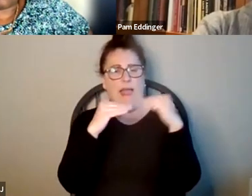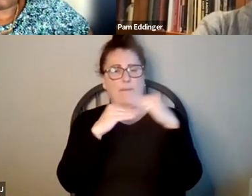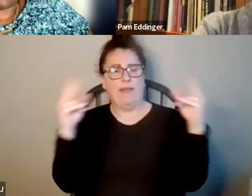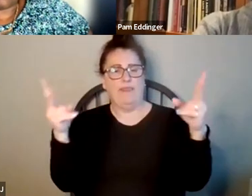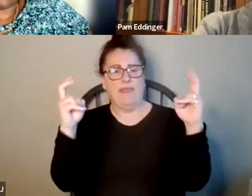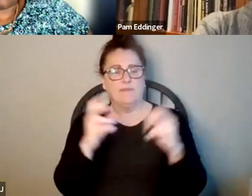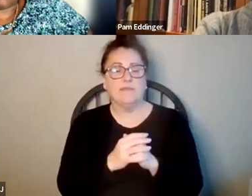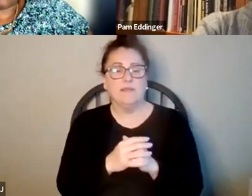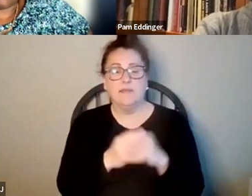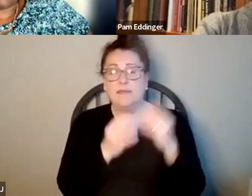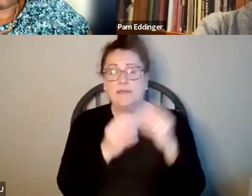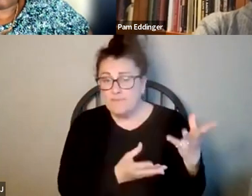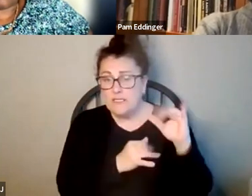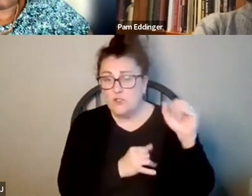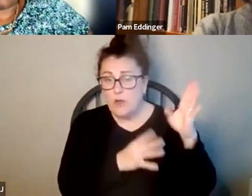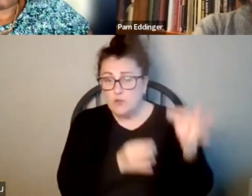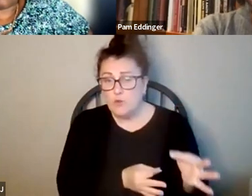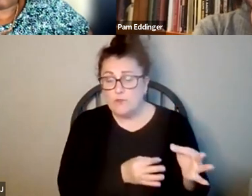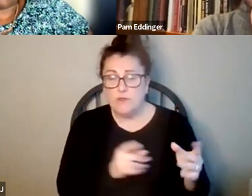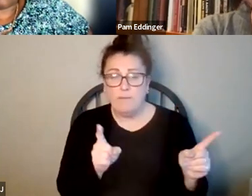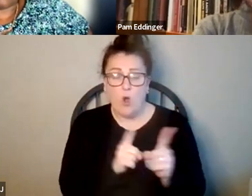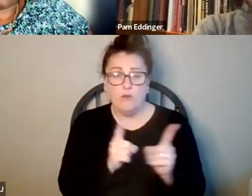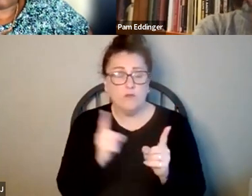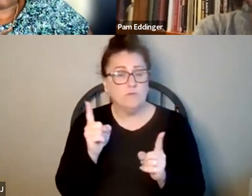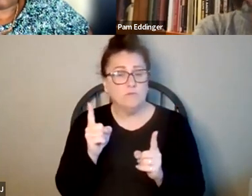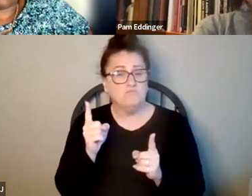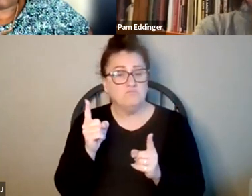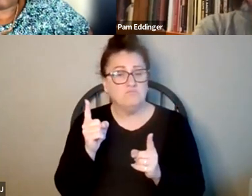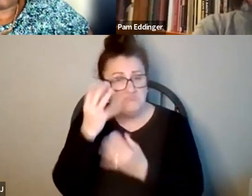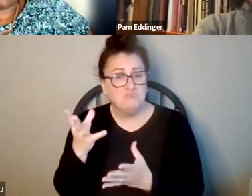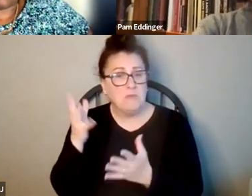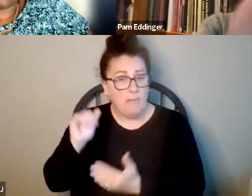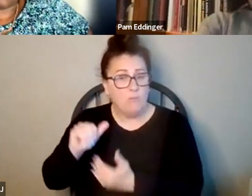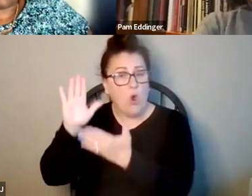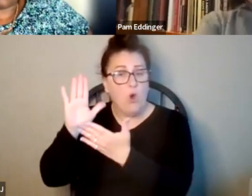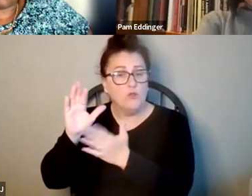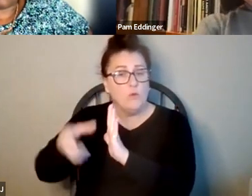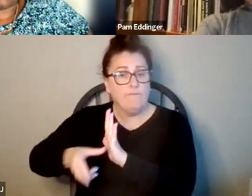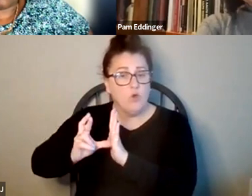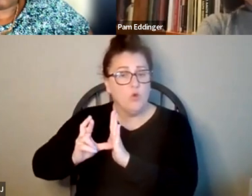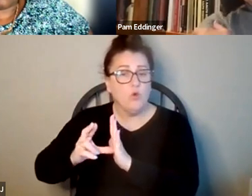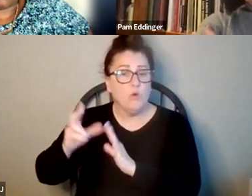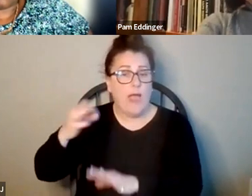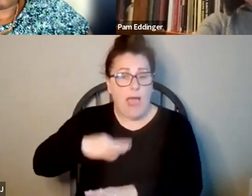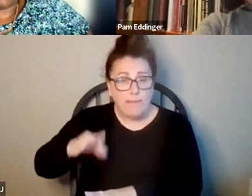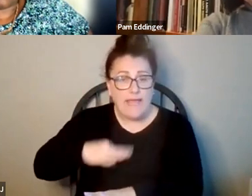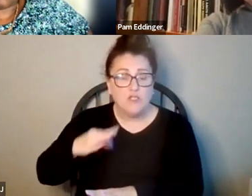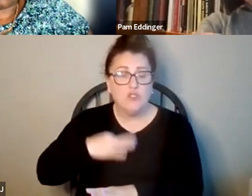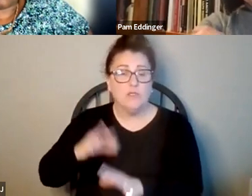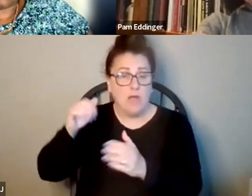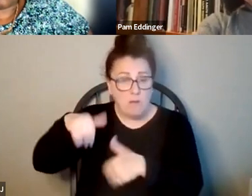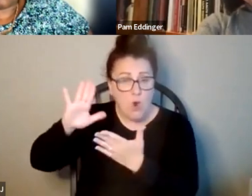only informed the job description, but it will inform how we approach reviewing applications, how we